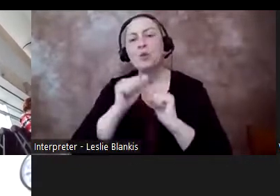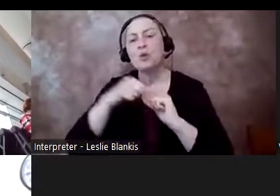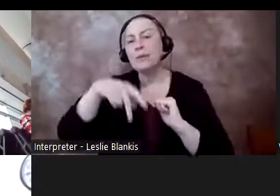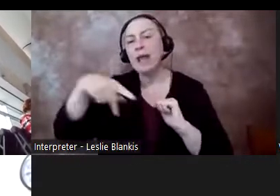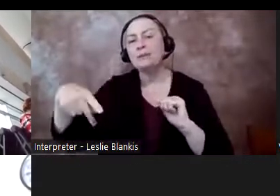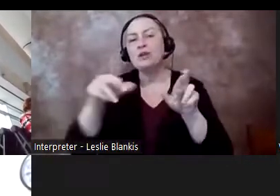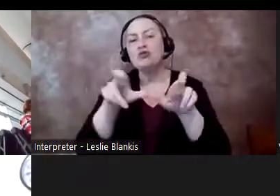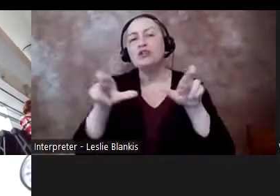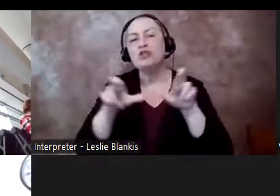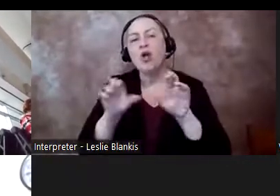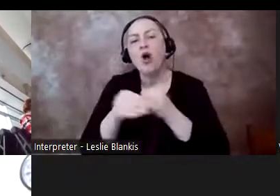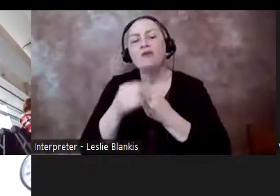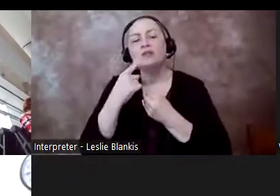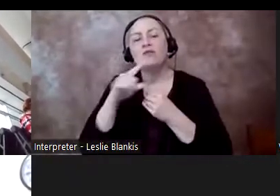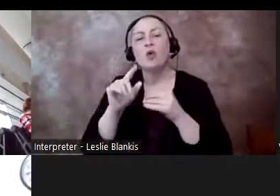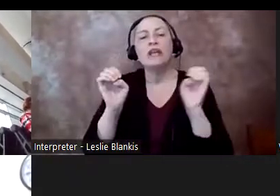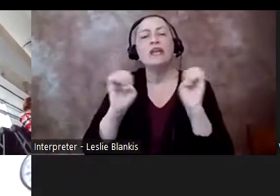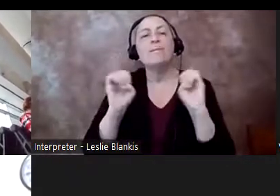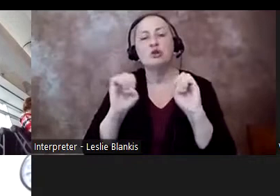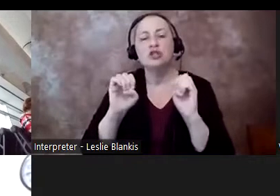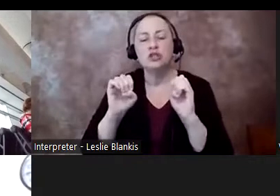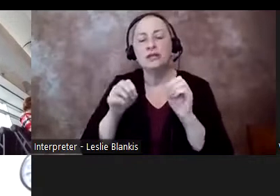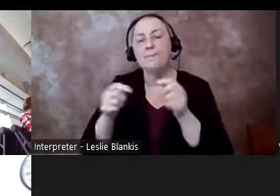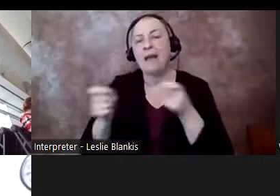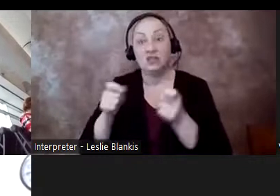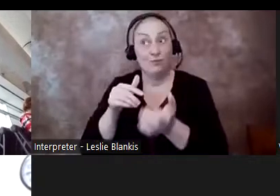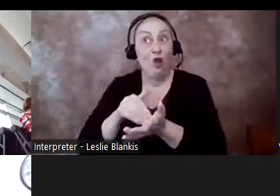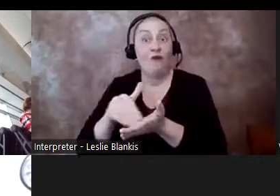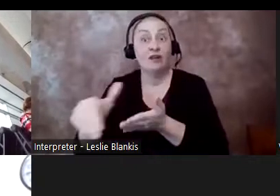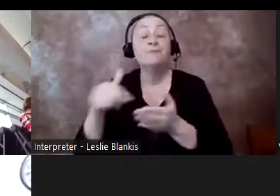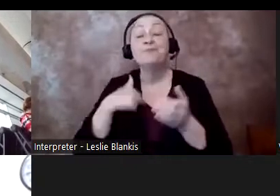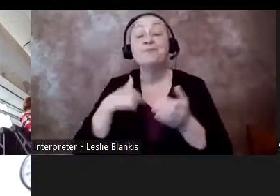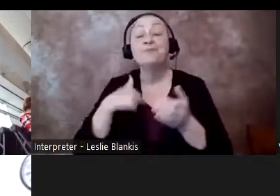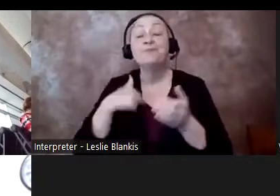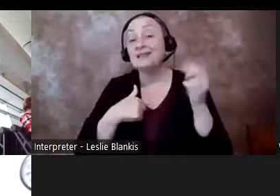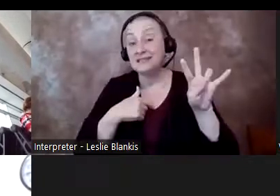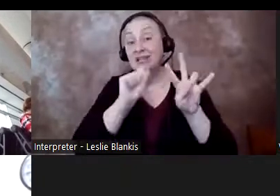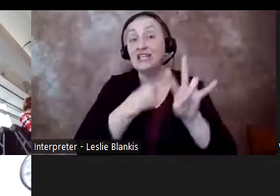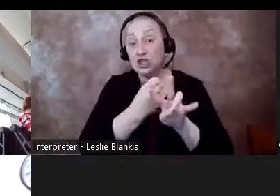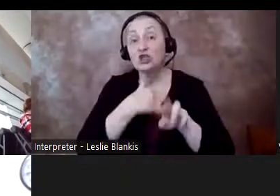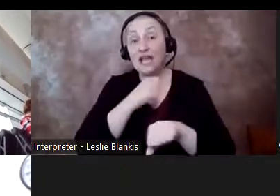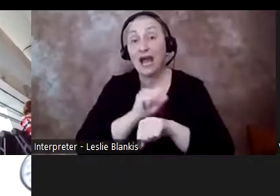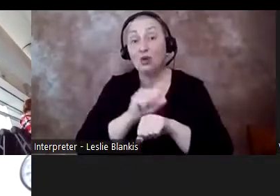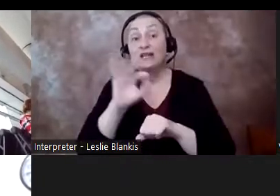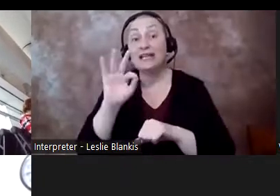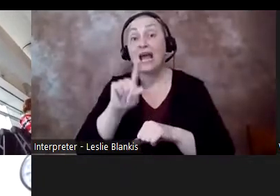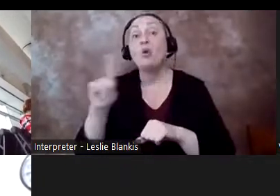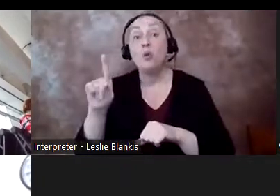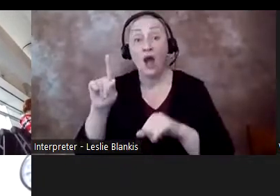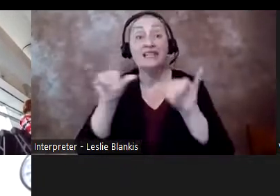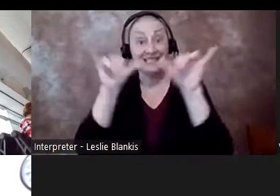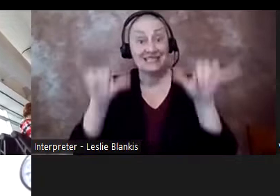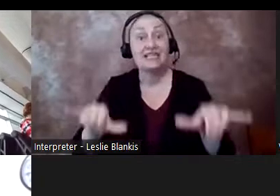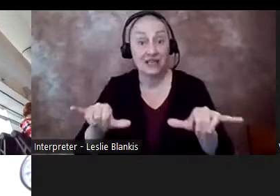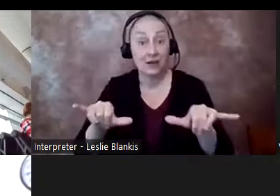of Emergency Management often, and I have 17 years of working in the 911 system within El Paso and Teller County, so I have